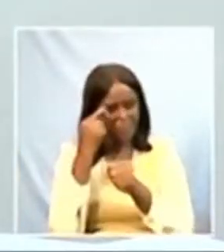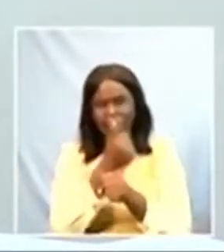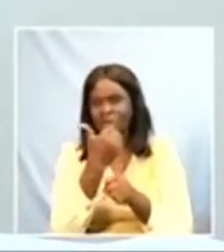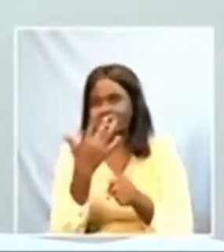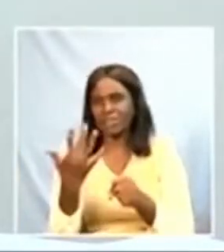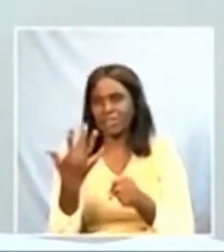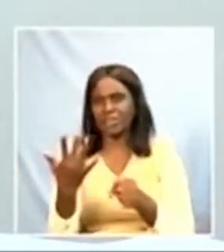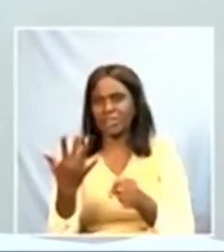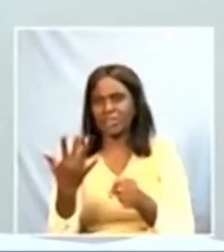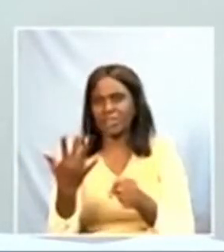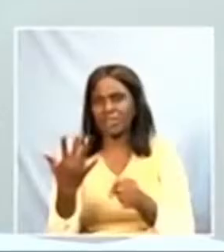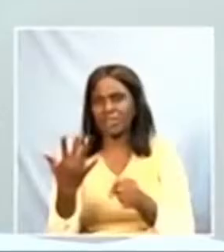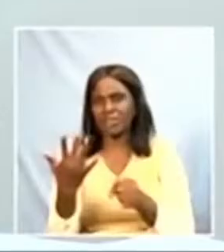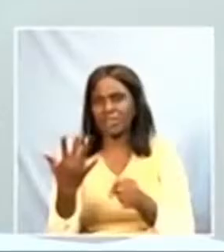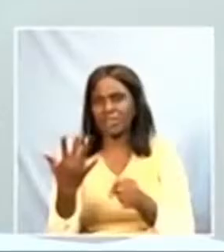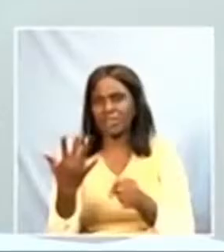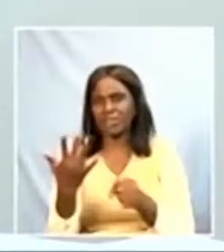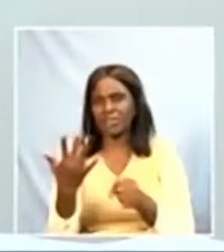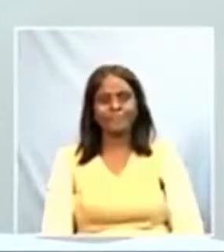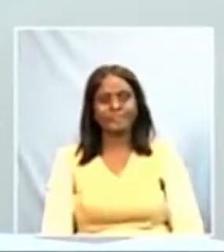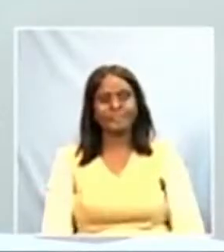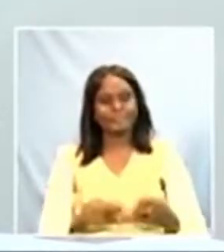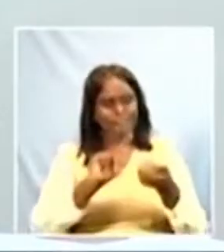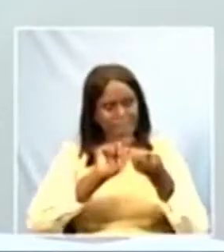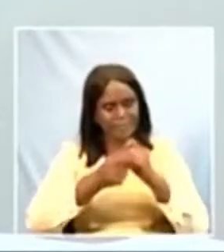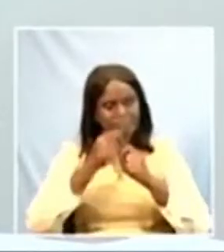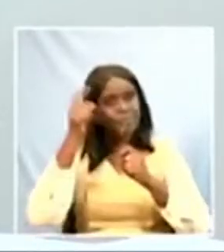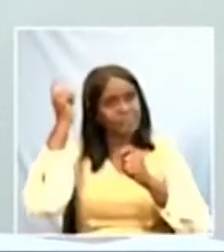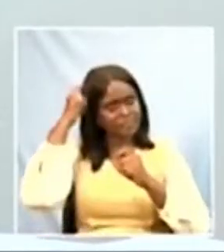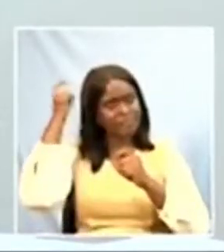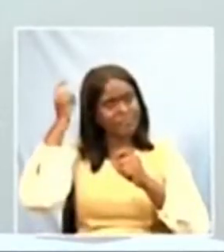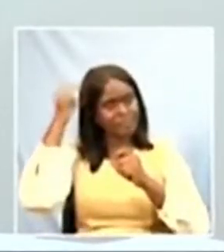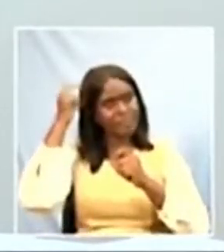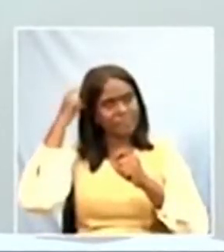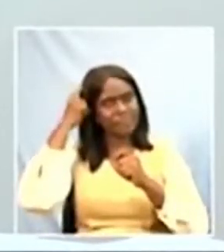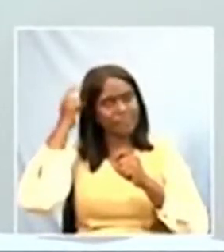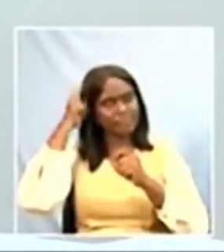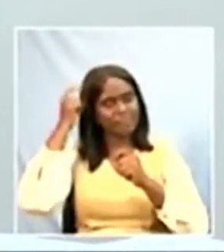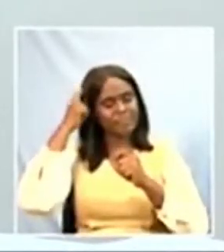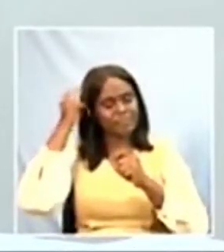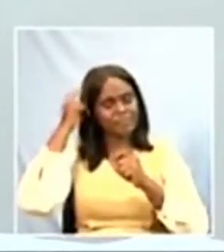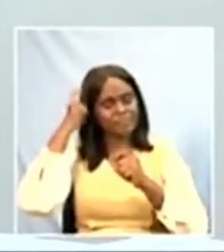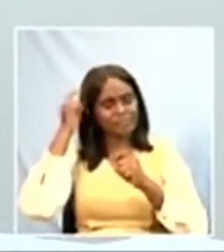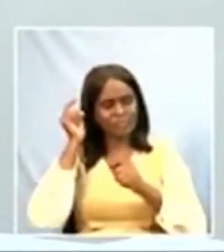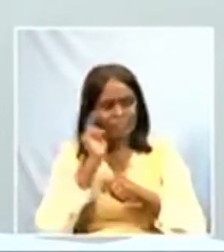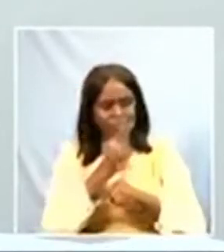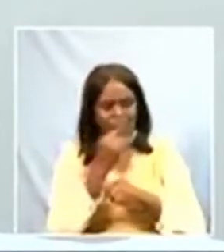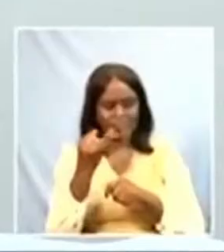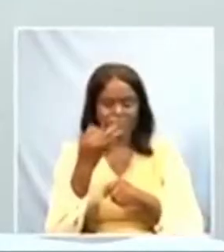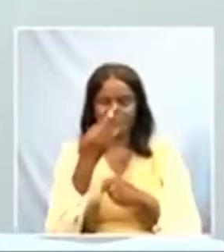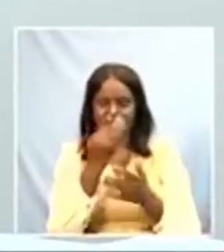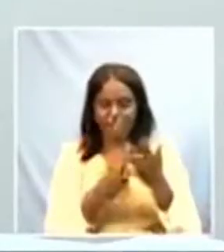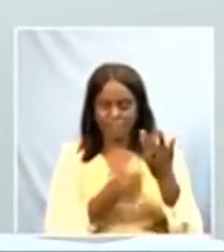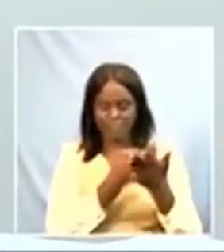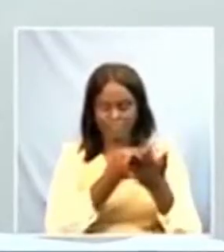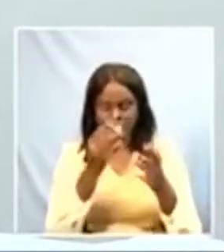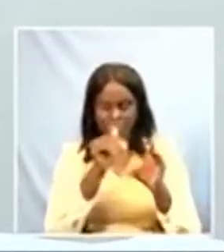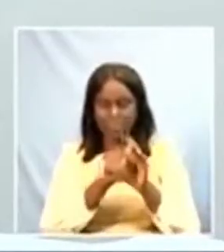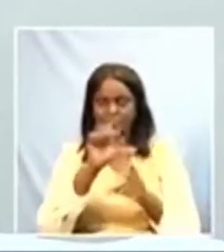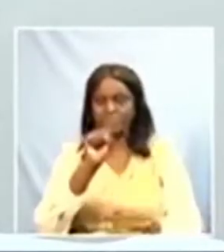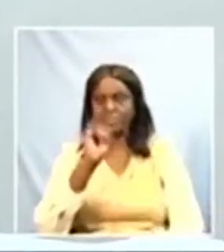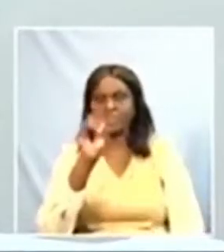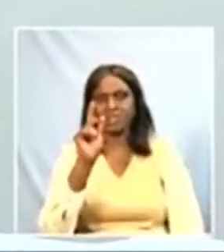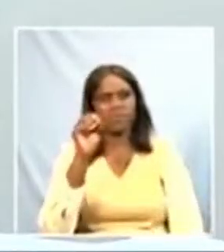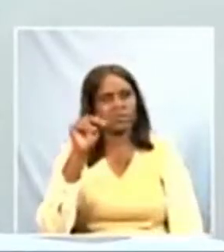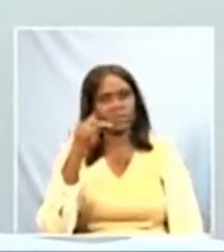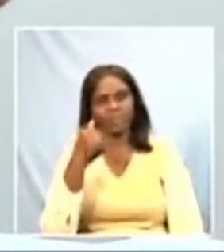things. So let's change our mindset. The issues of failure in SIKONGO have